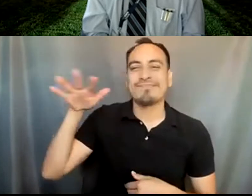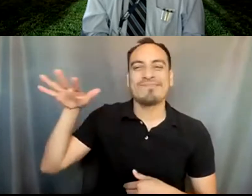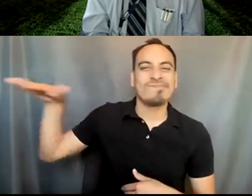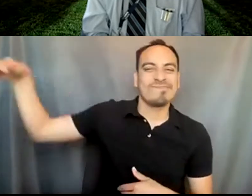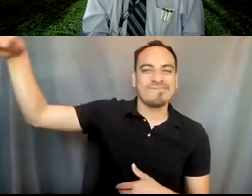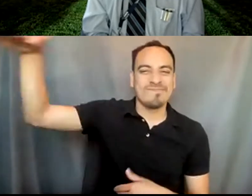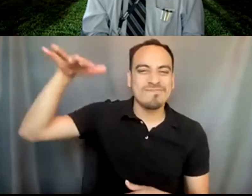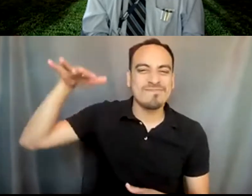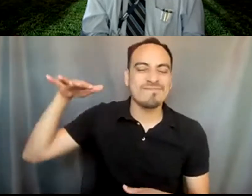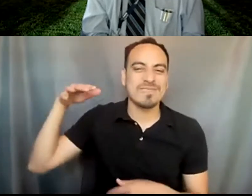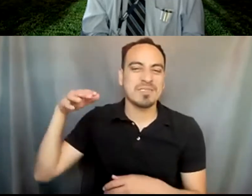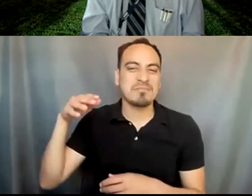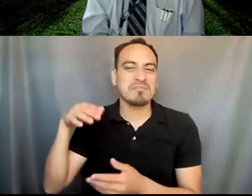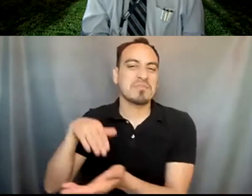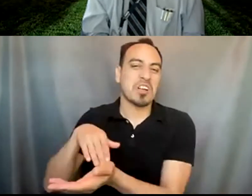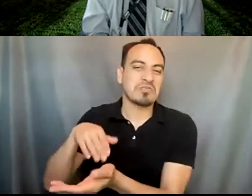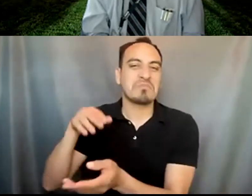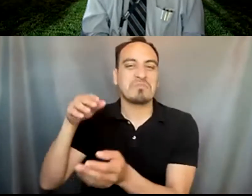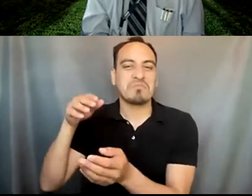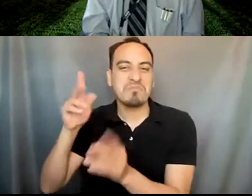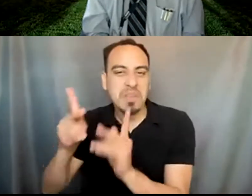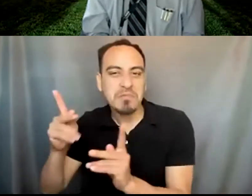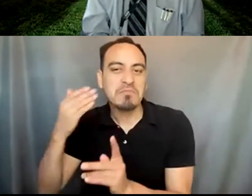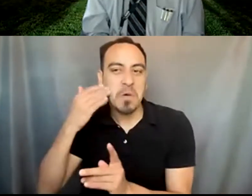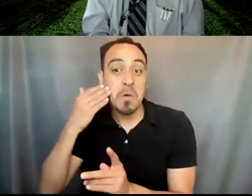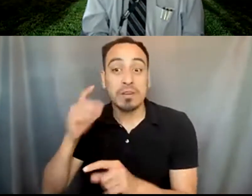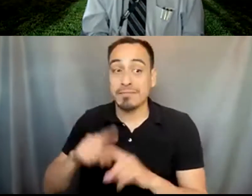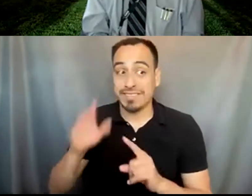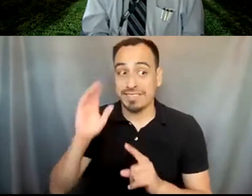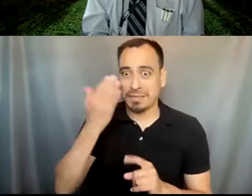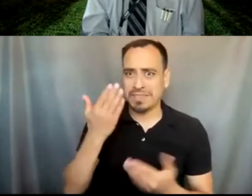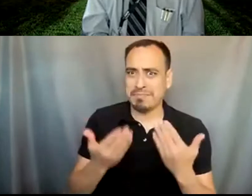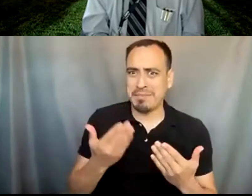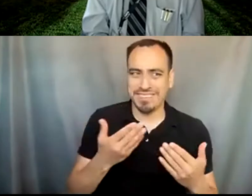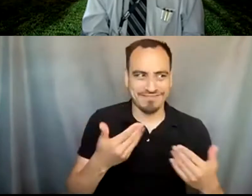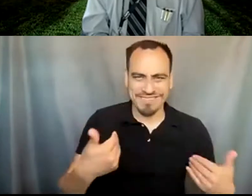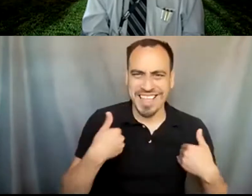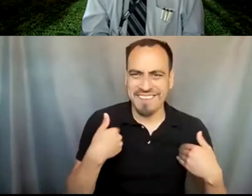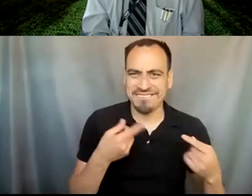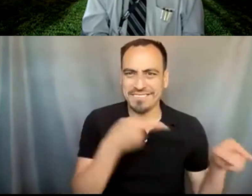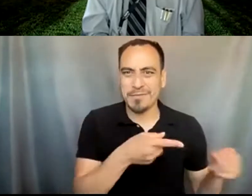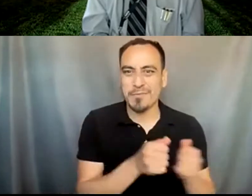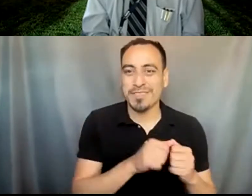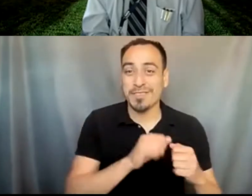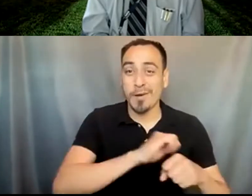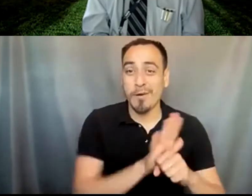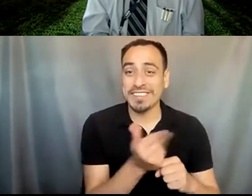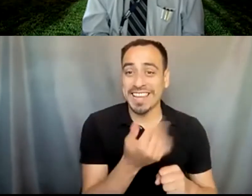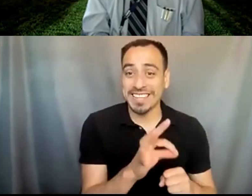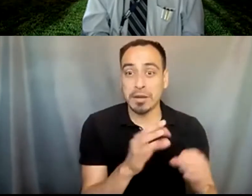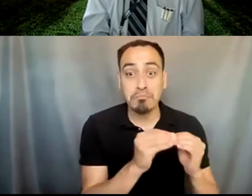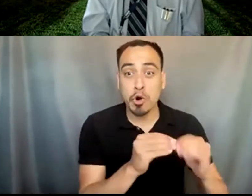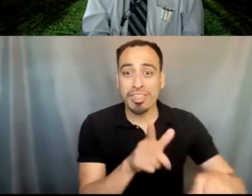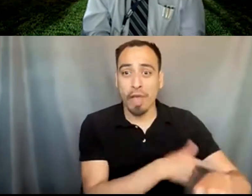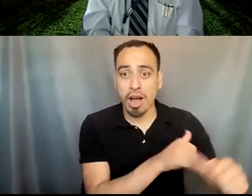seems to be maybe a higher amount with COVID-19, but I think that probably is because there were a lot of people who